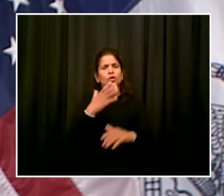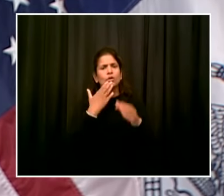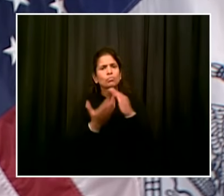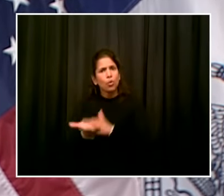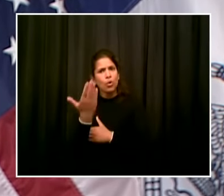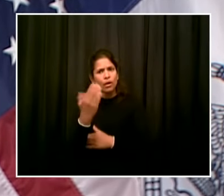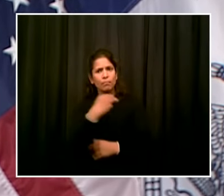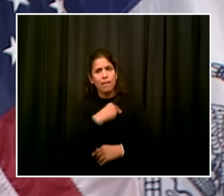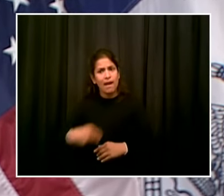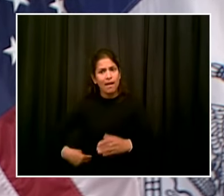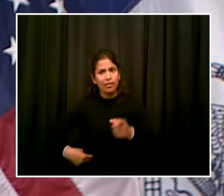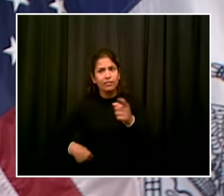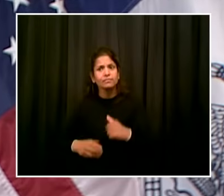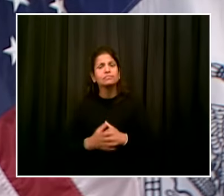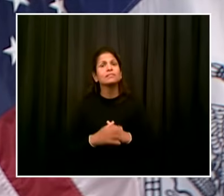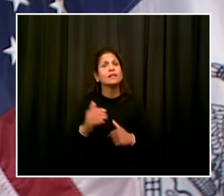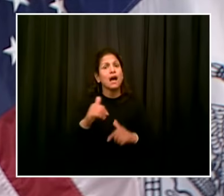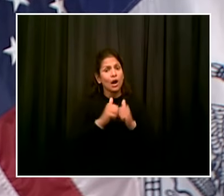a dull moment, Nolan.